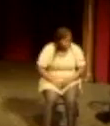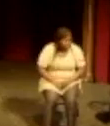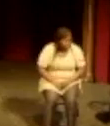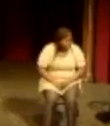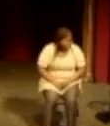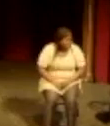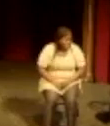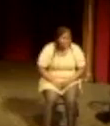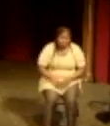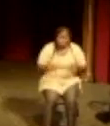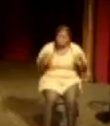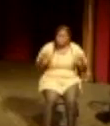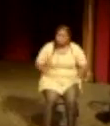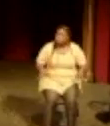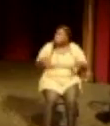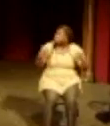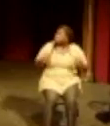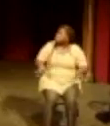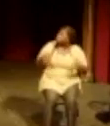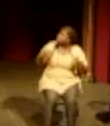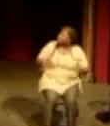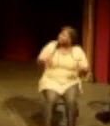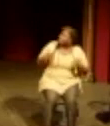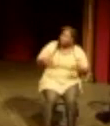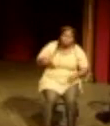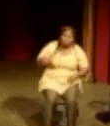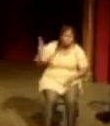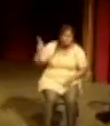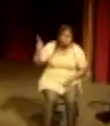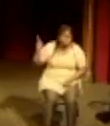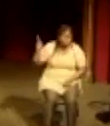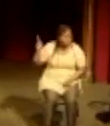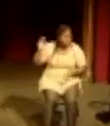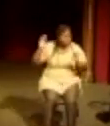unbelievable, the job that our folks did